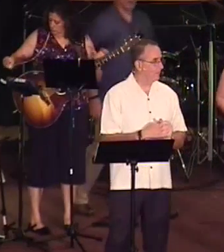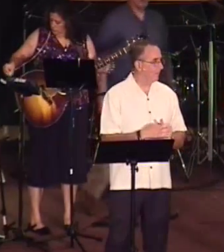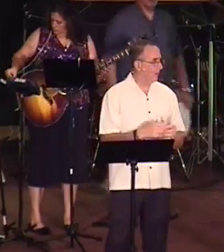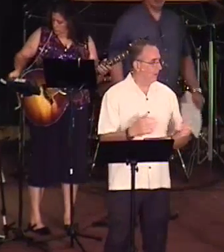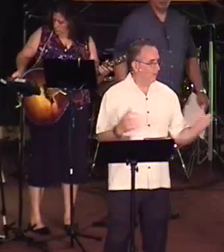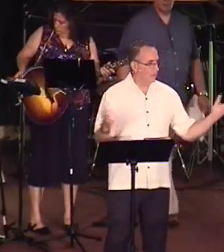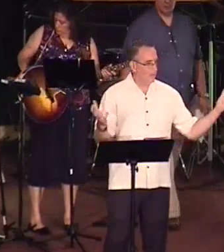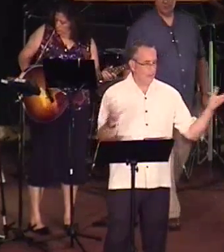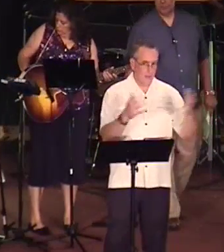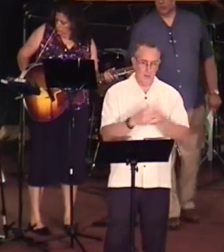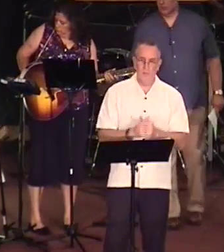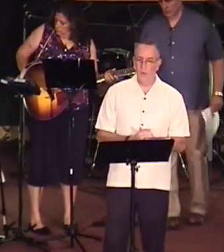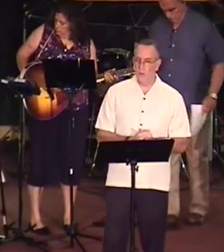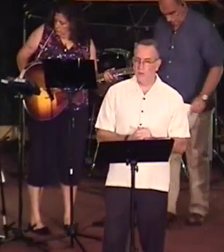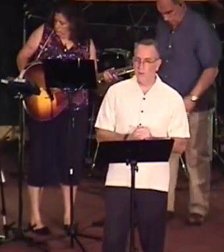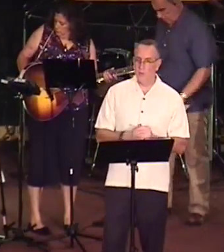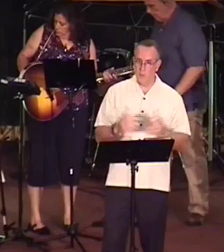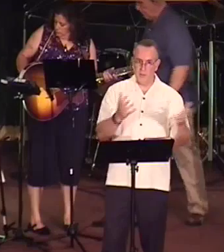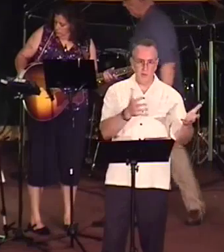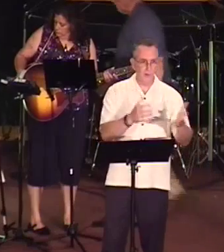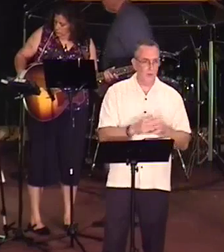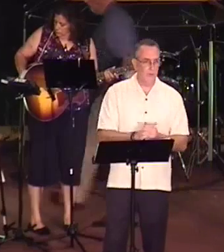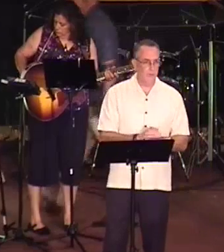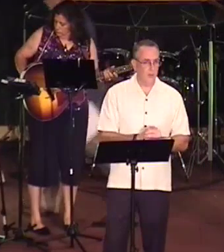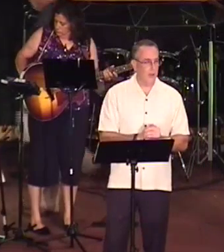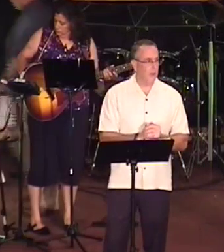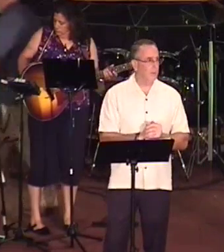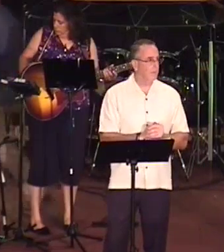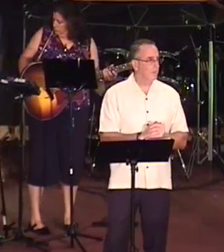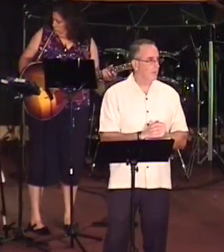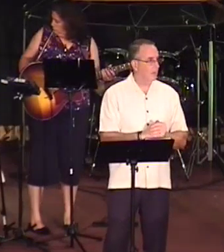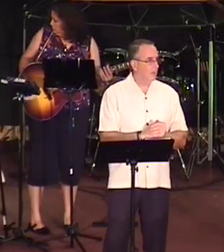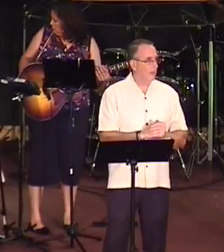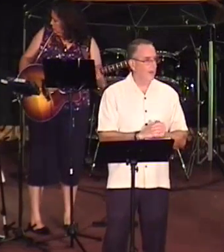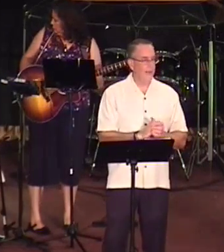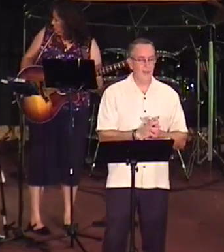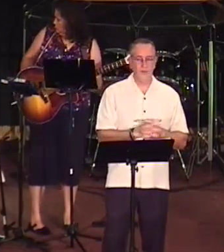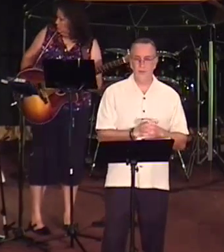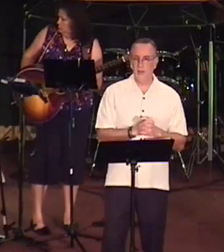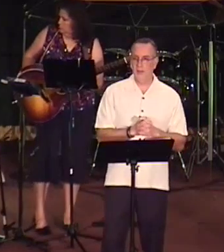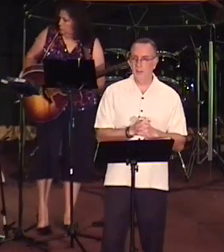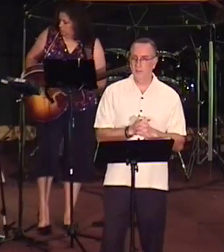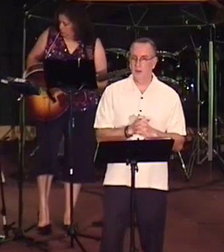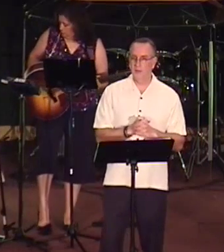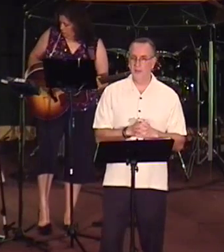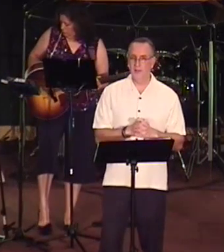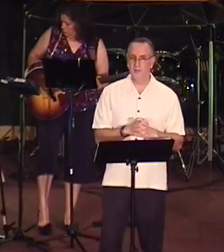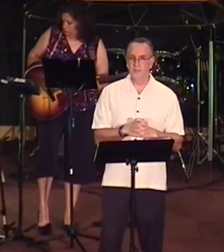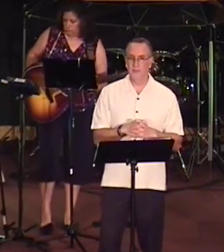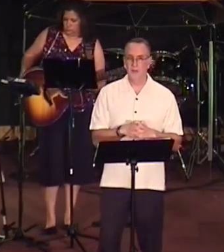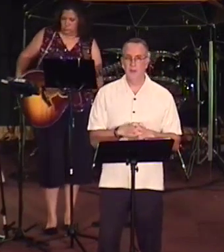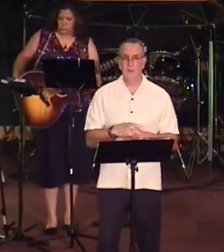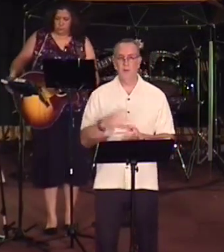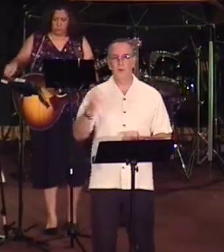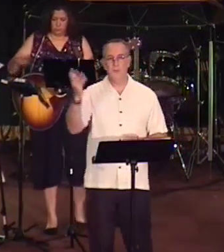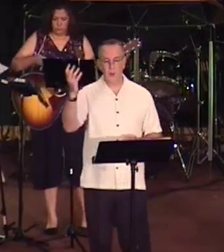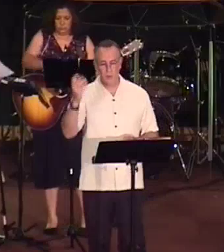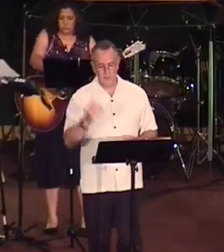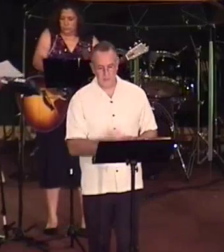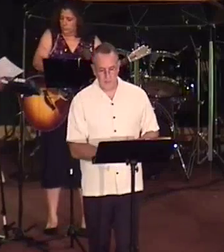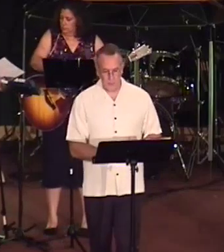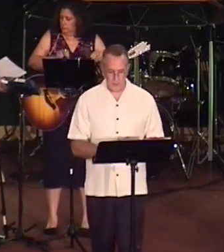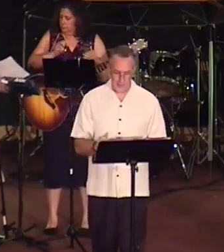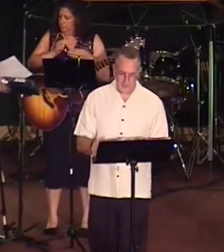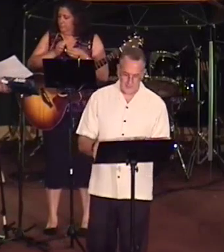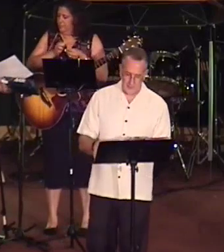that, come forward. Someone will meet you here and take you through that process. But would you pray with